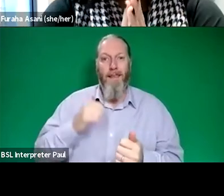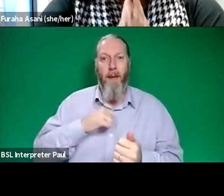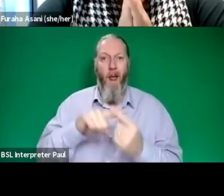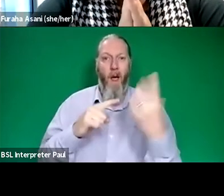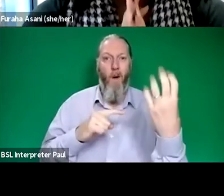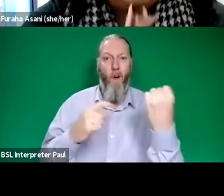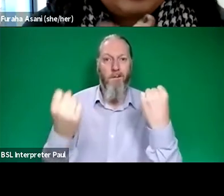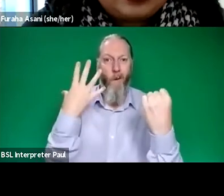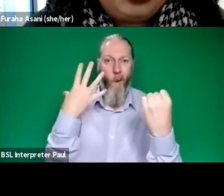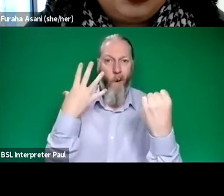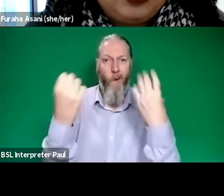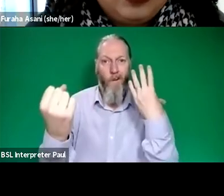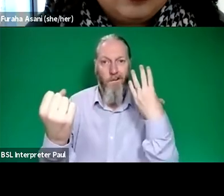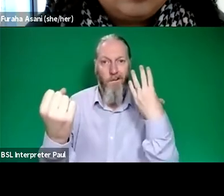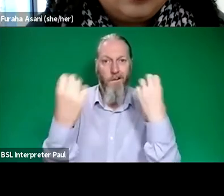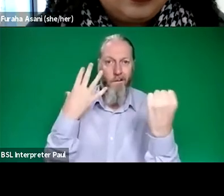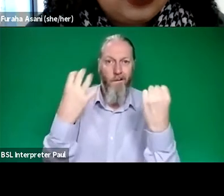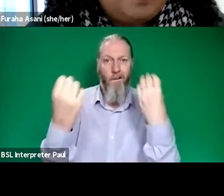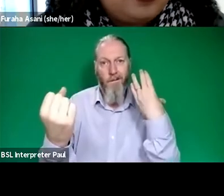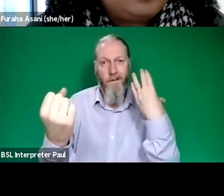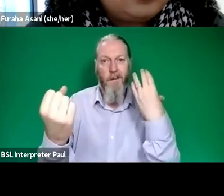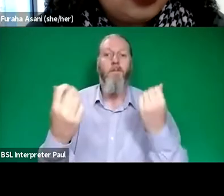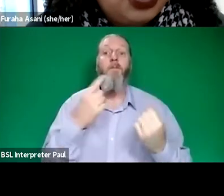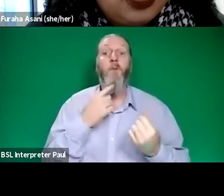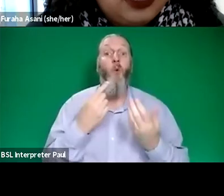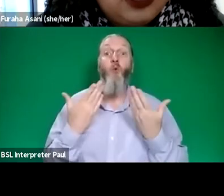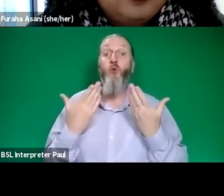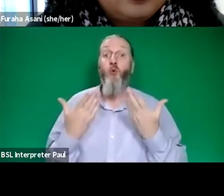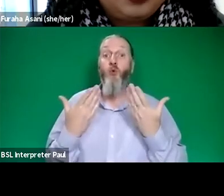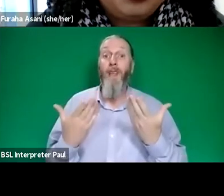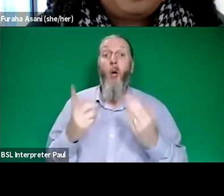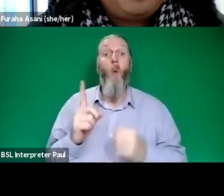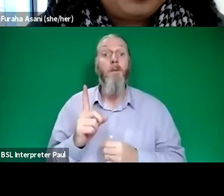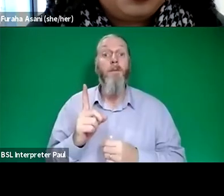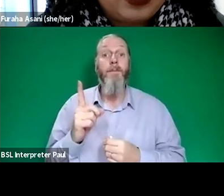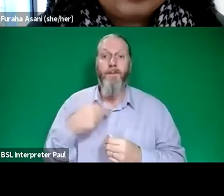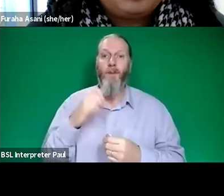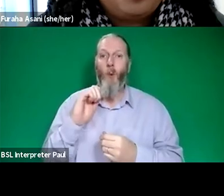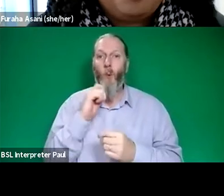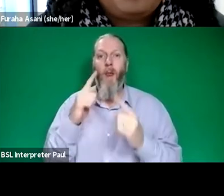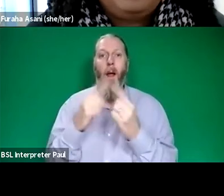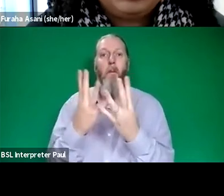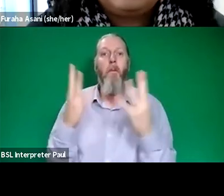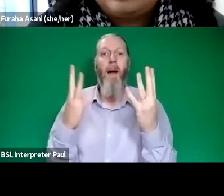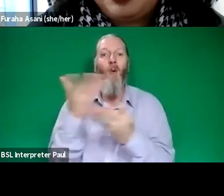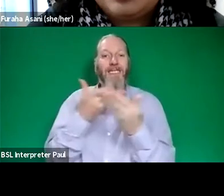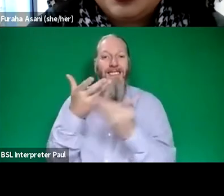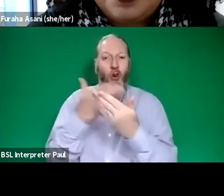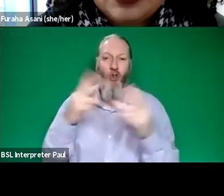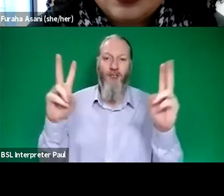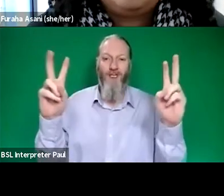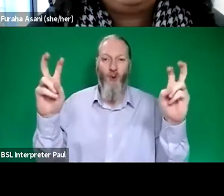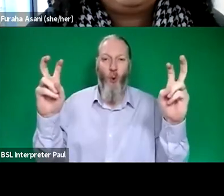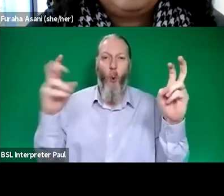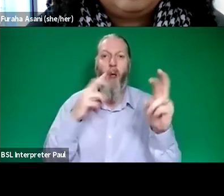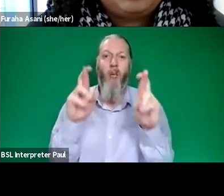So today's session is the latest panel discussion in the series referred to as the Hopeful Future Seminar